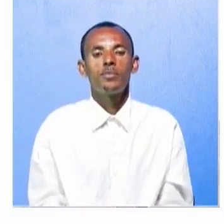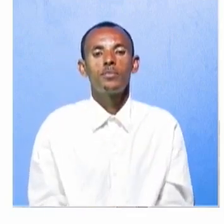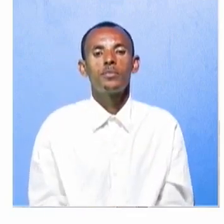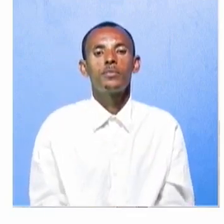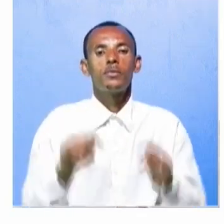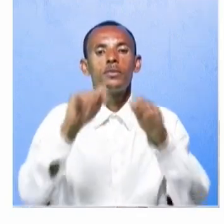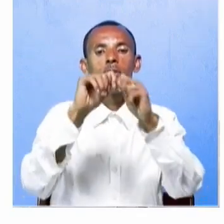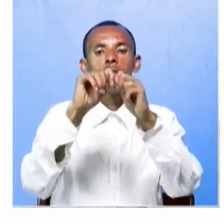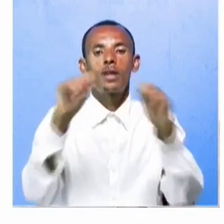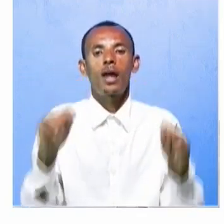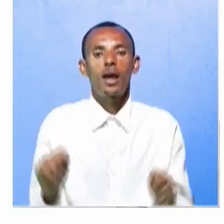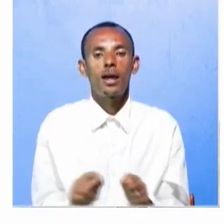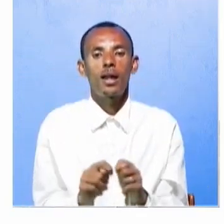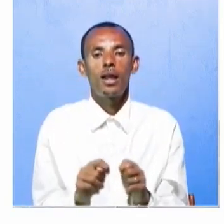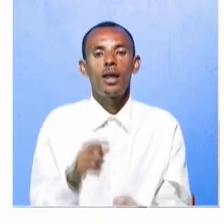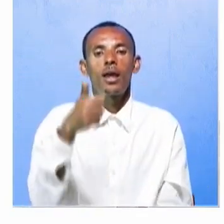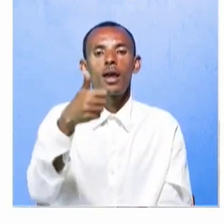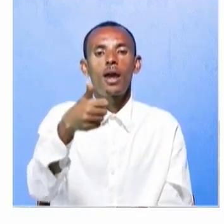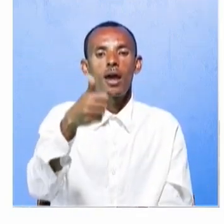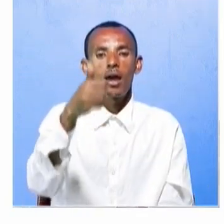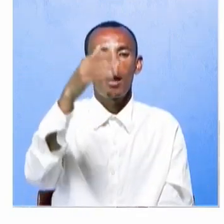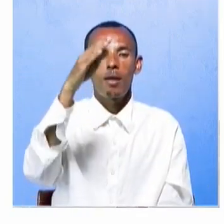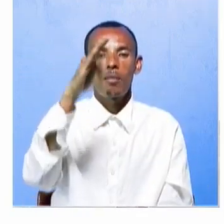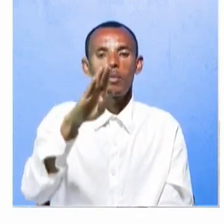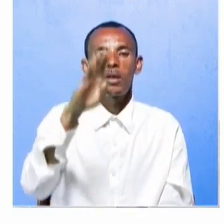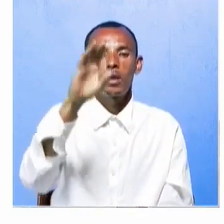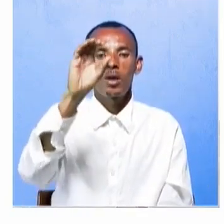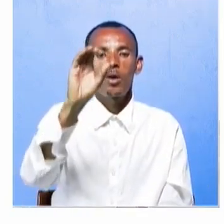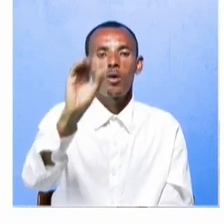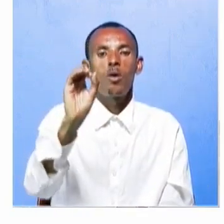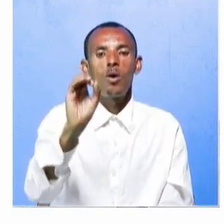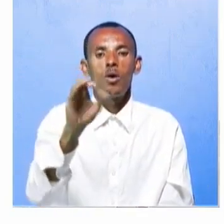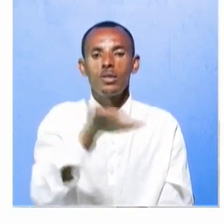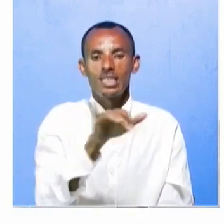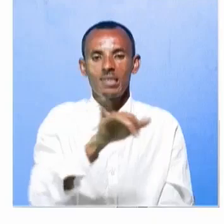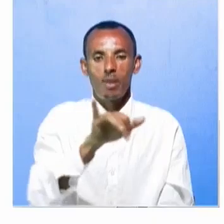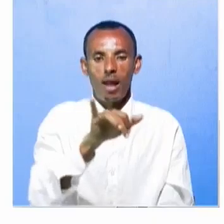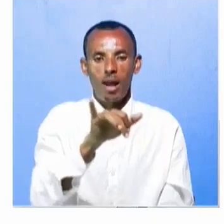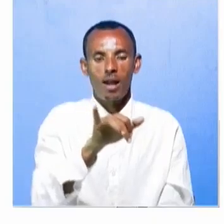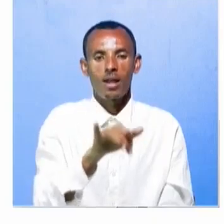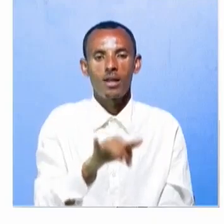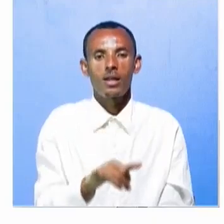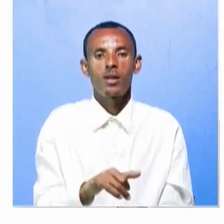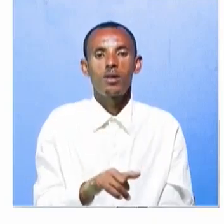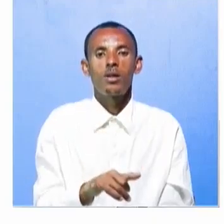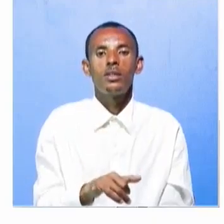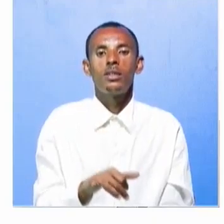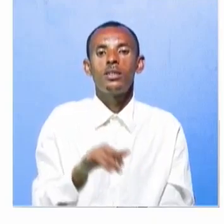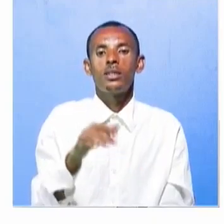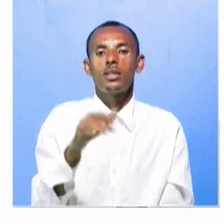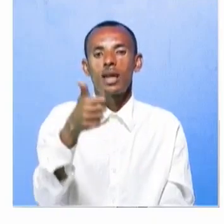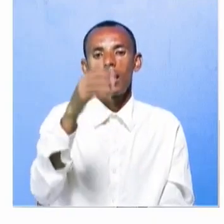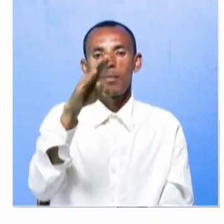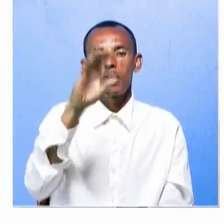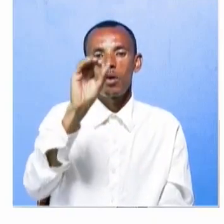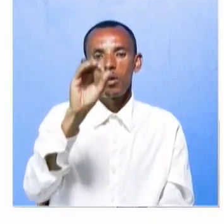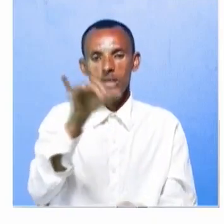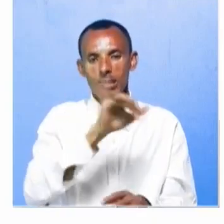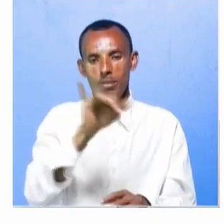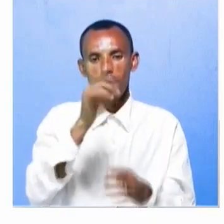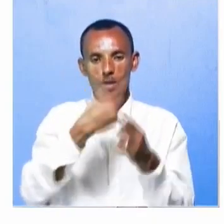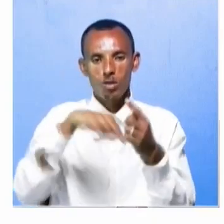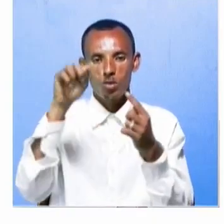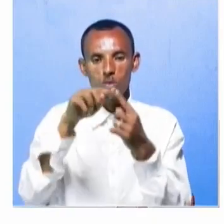triangle ABO is similar to ABO is similar to